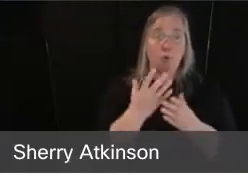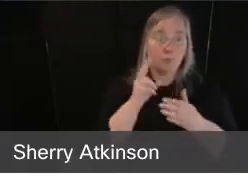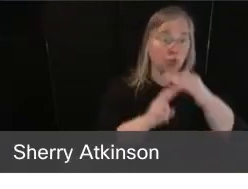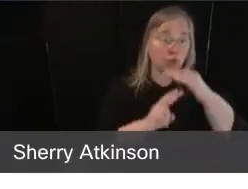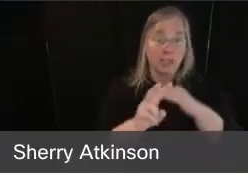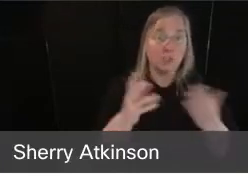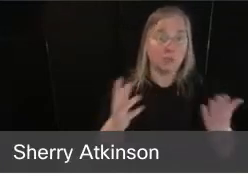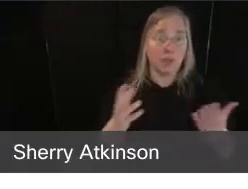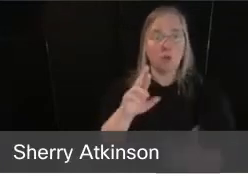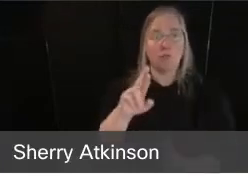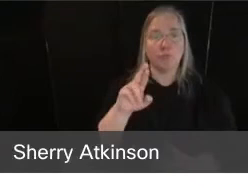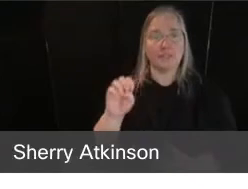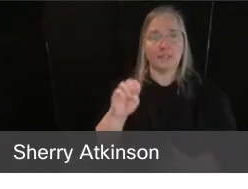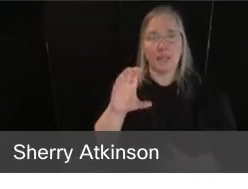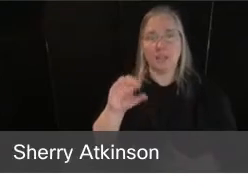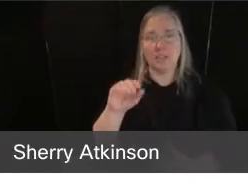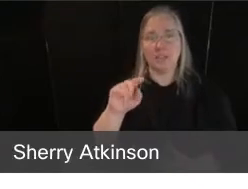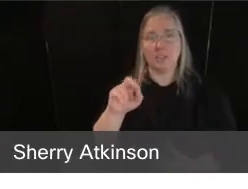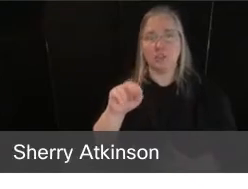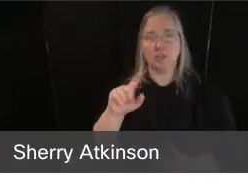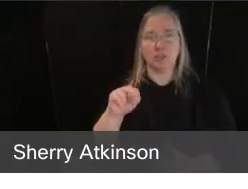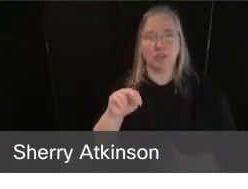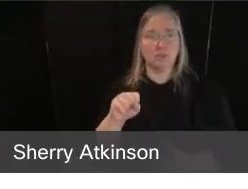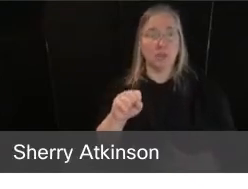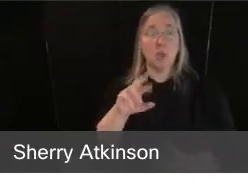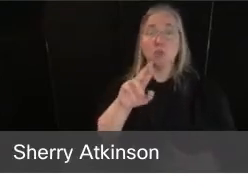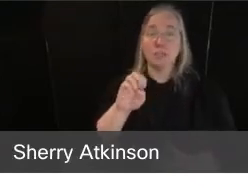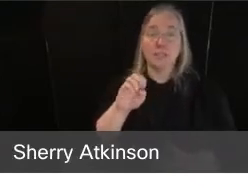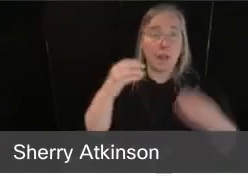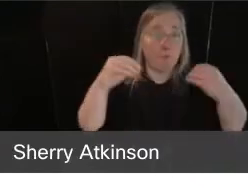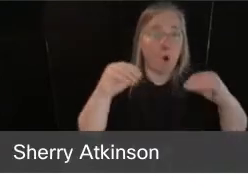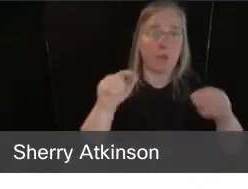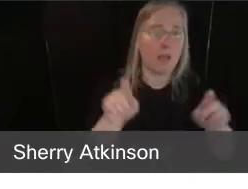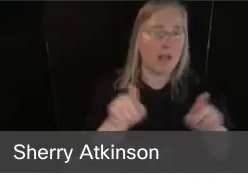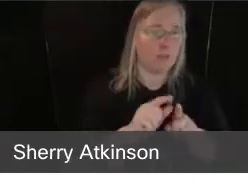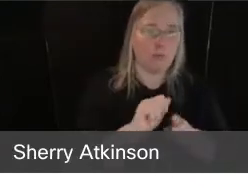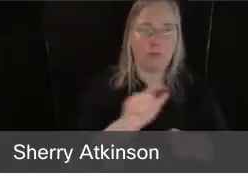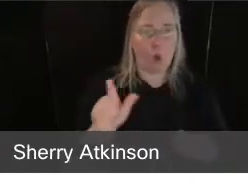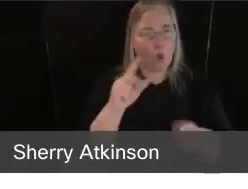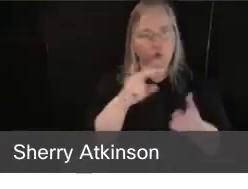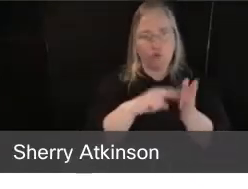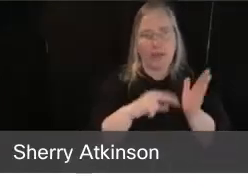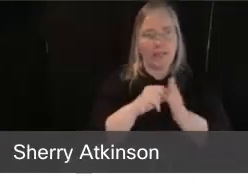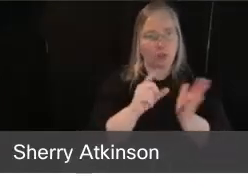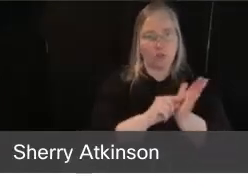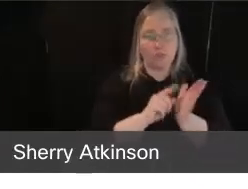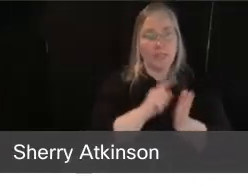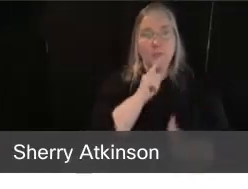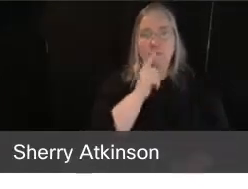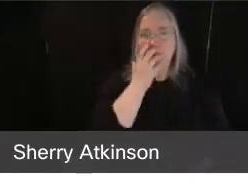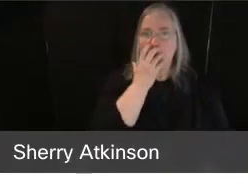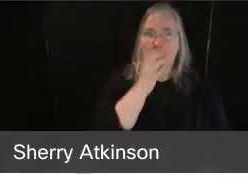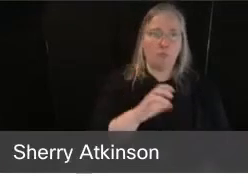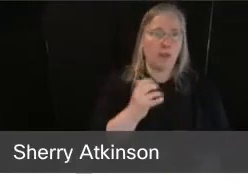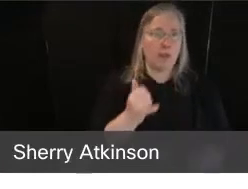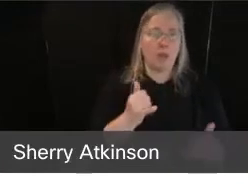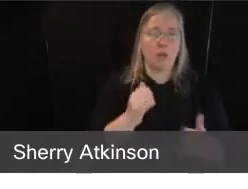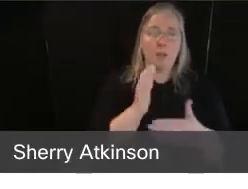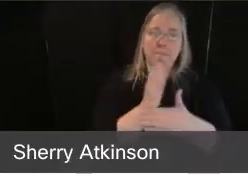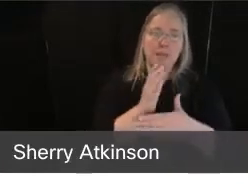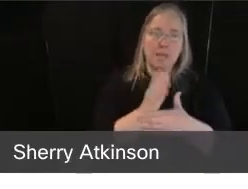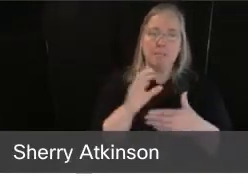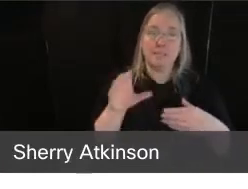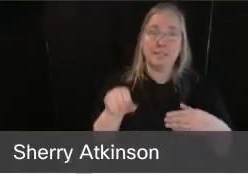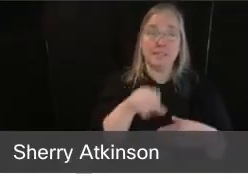real estate conditions. Now, the real estate market, as we've all read in the paper, is really hot right now. The median sales price